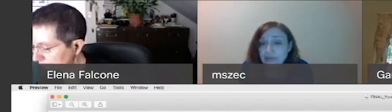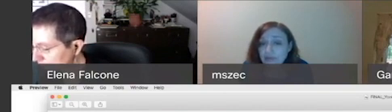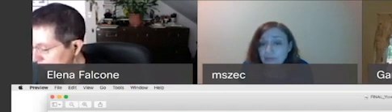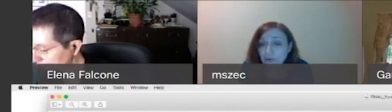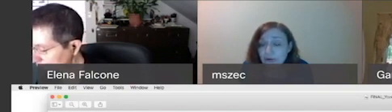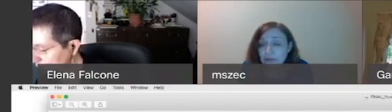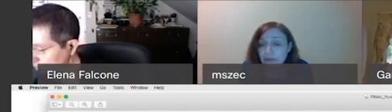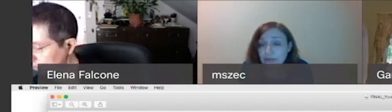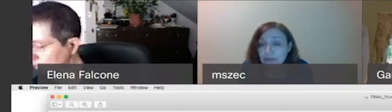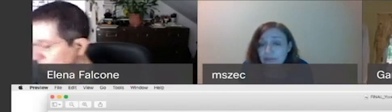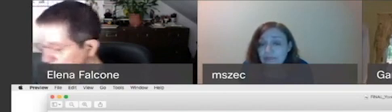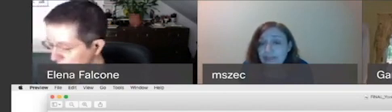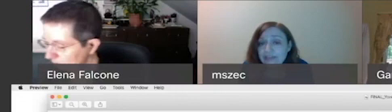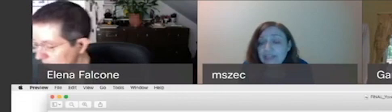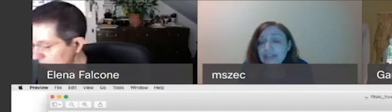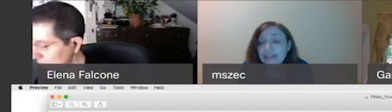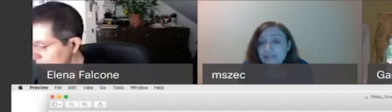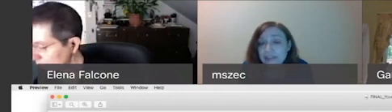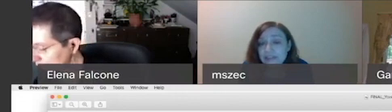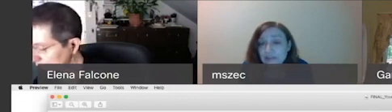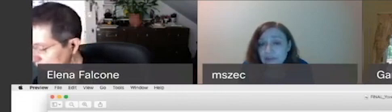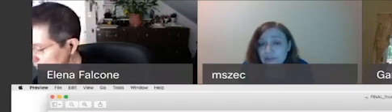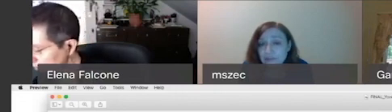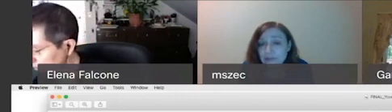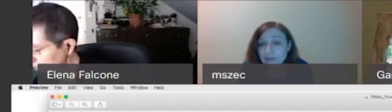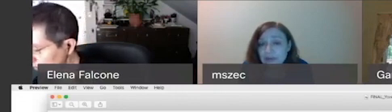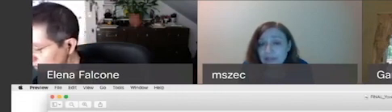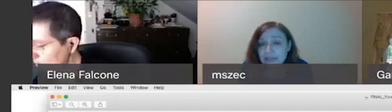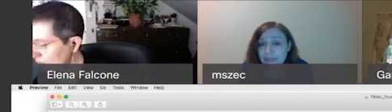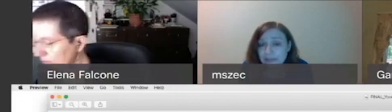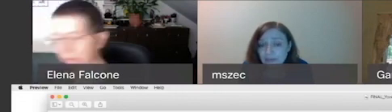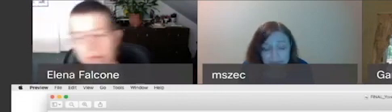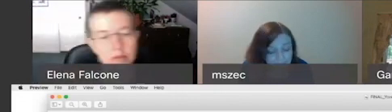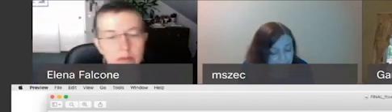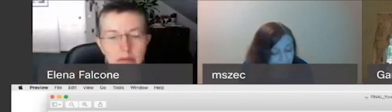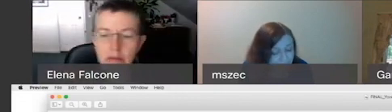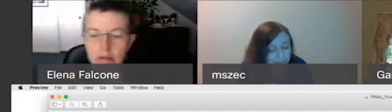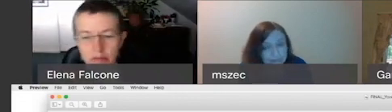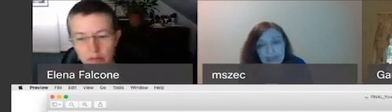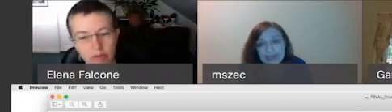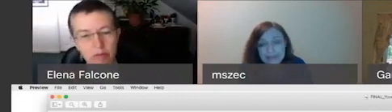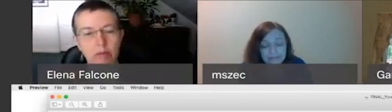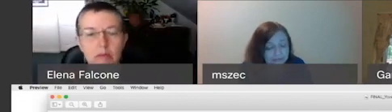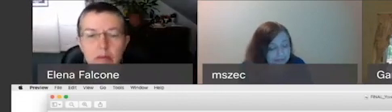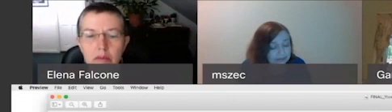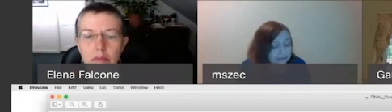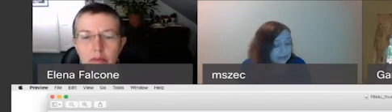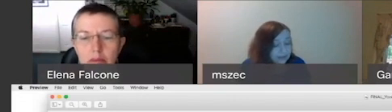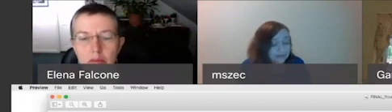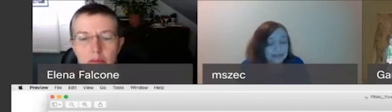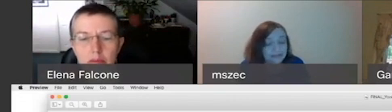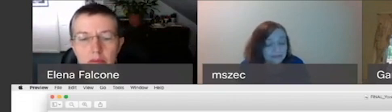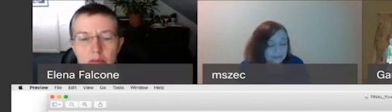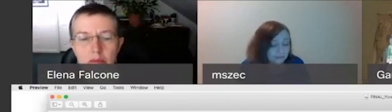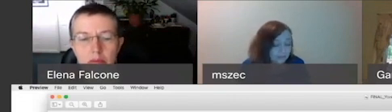for 2 years or more needs to be given 90 days notice before the rent can be increased. And